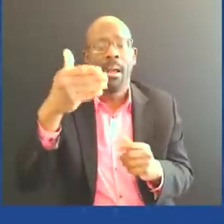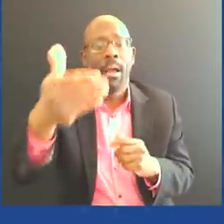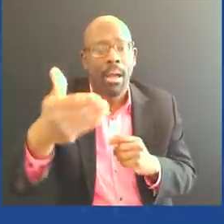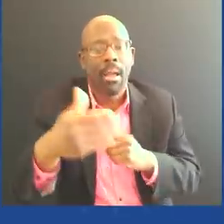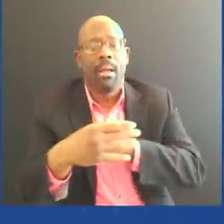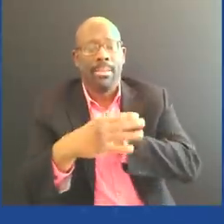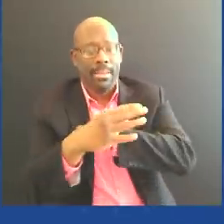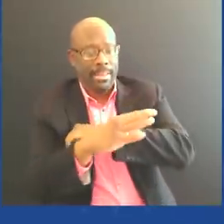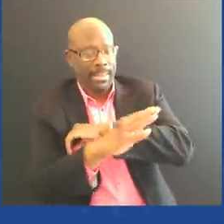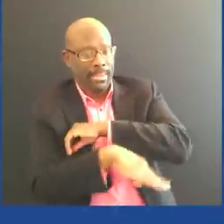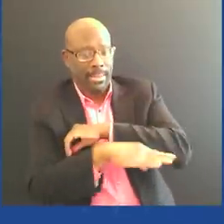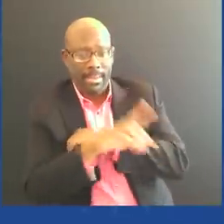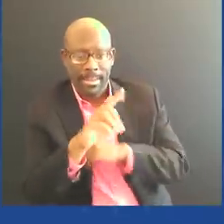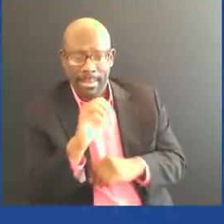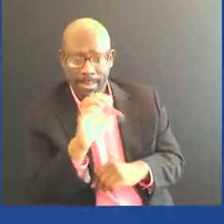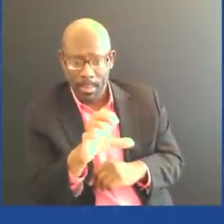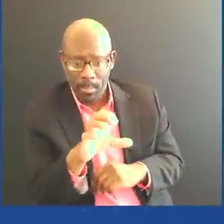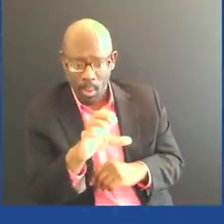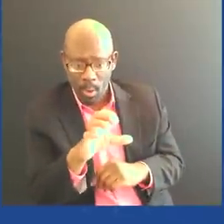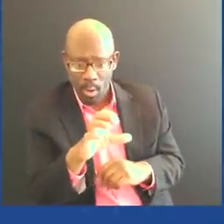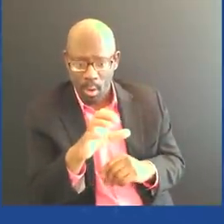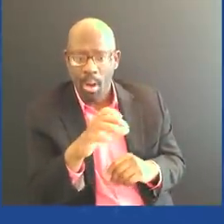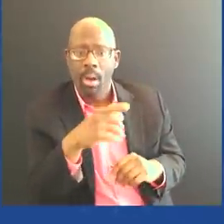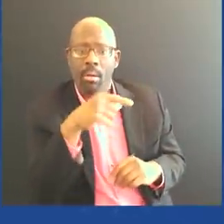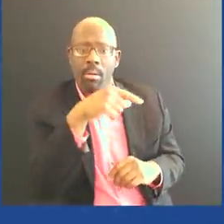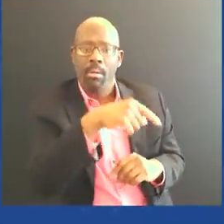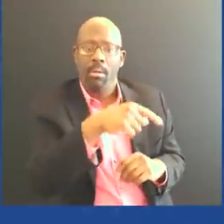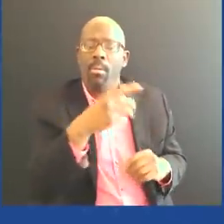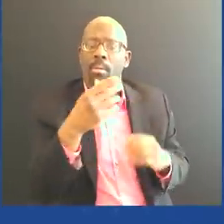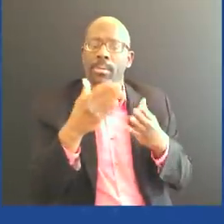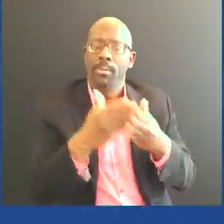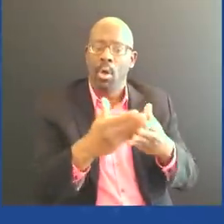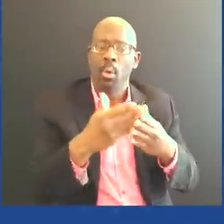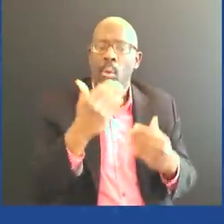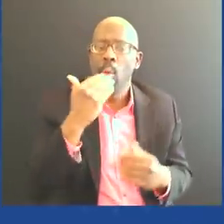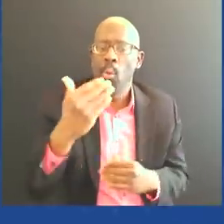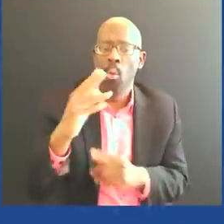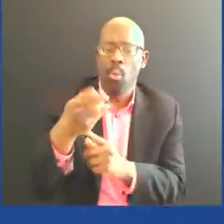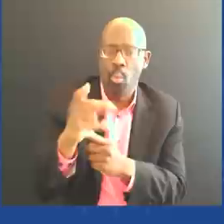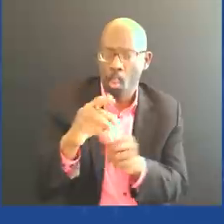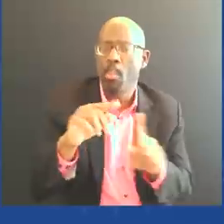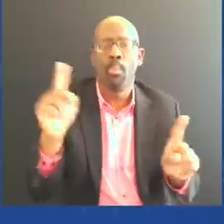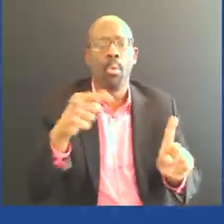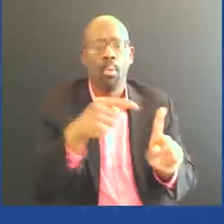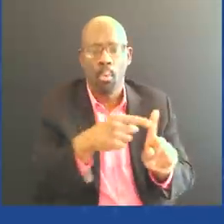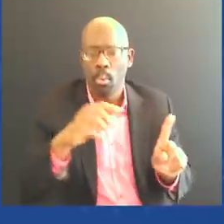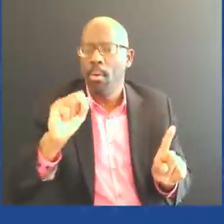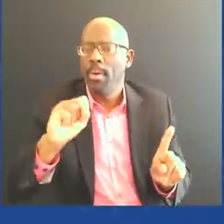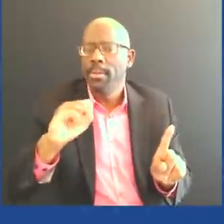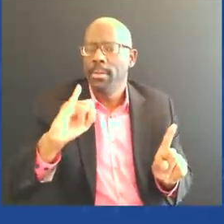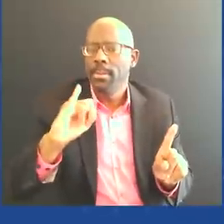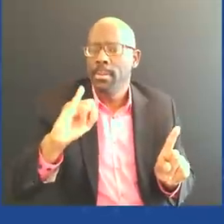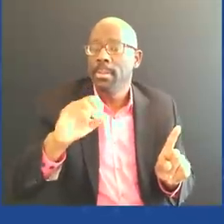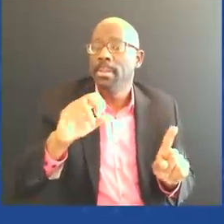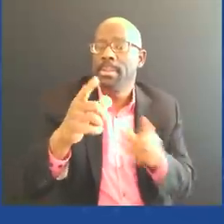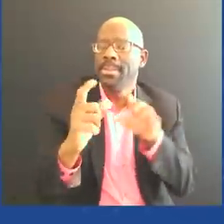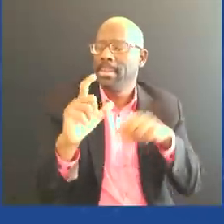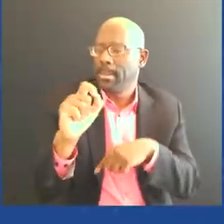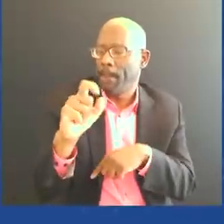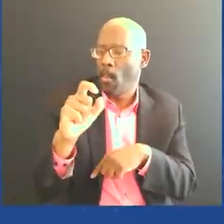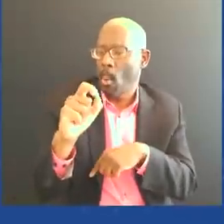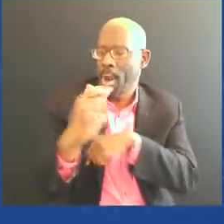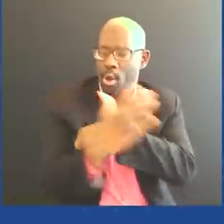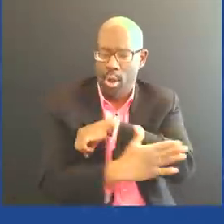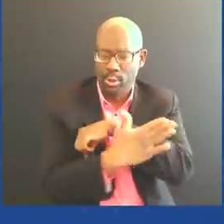arriving Singapore on 18 April 1868. Serving as the flagship for the Asiatic nations, she visited ports in China, Japan,